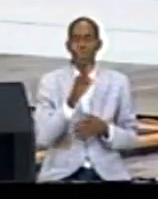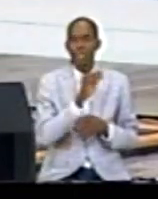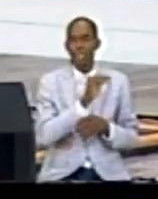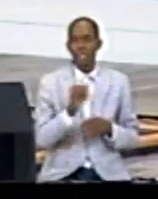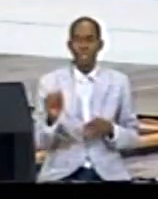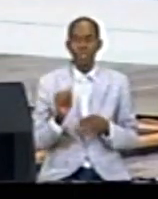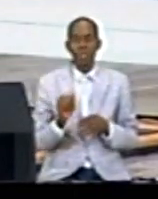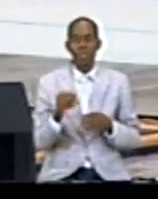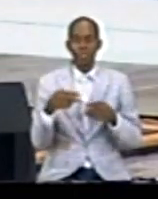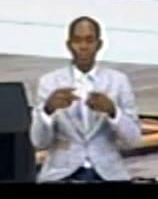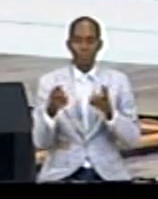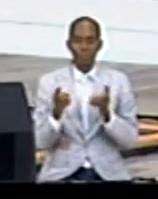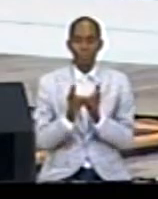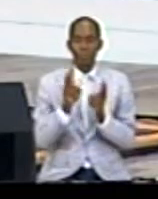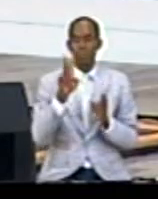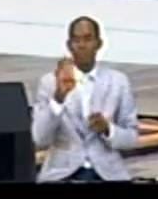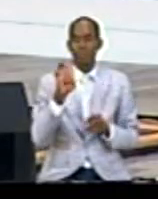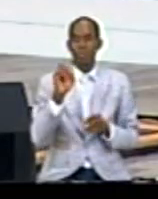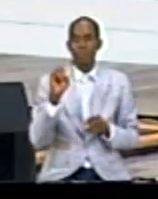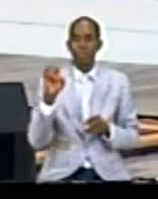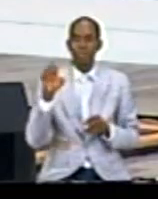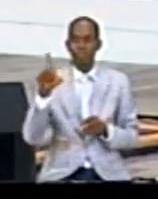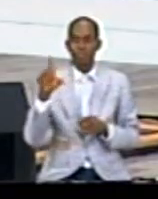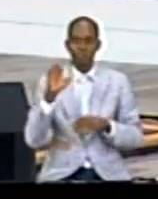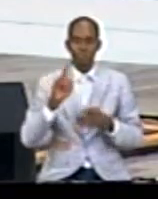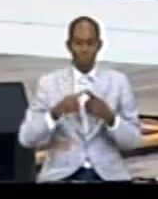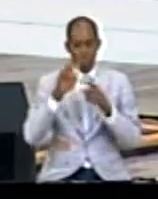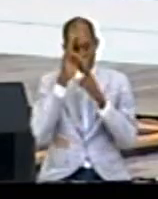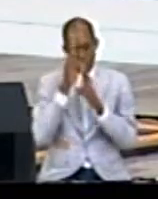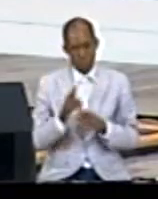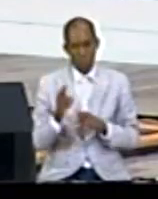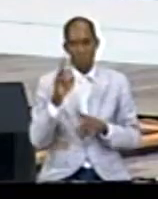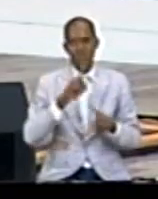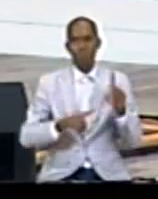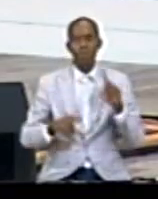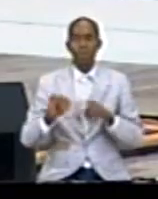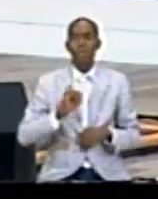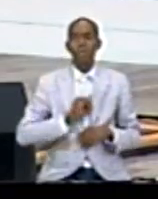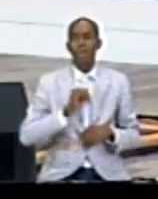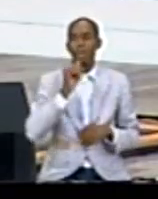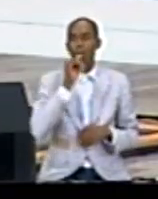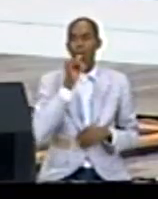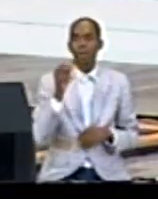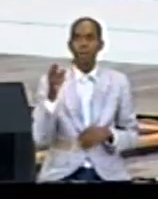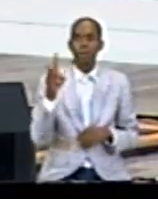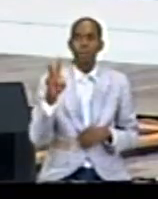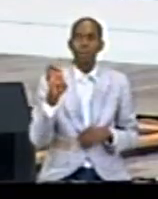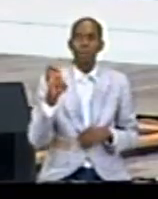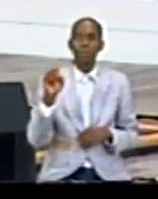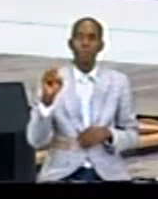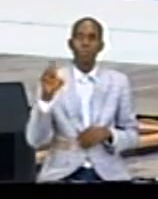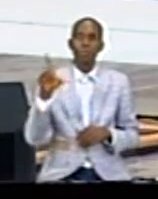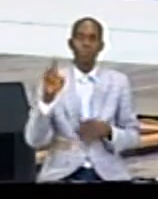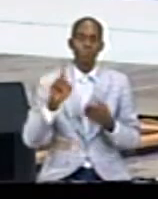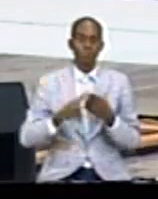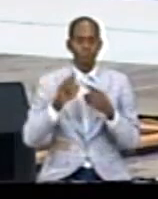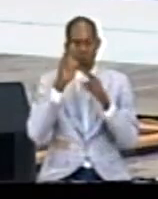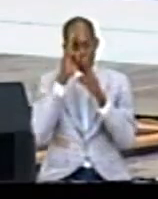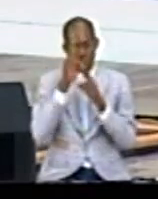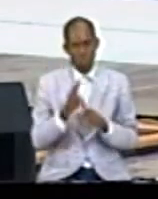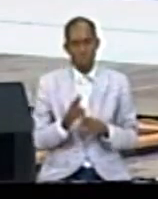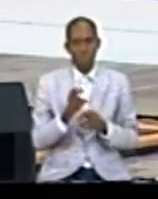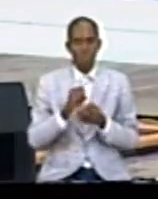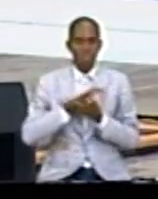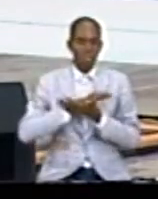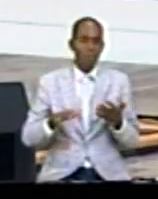be a vessel unto honor. I'm a vessel unto honor. Sanctified and meet